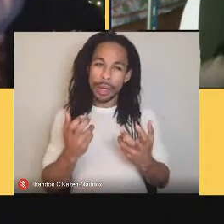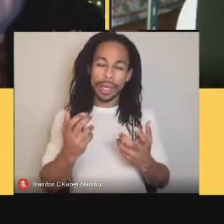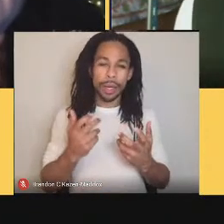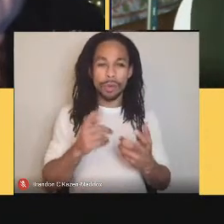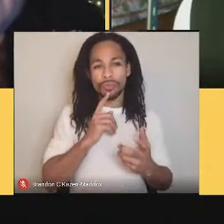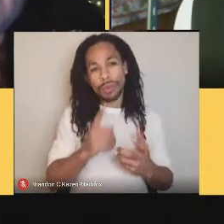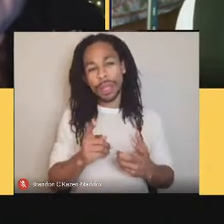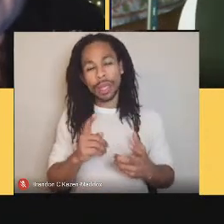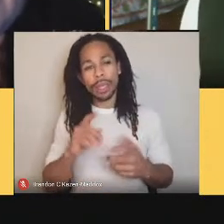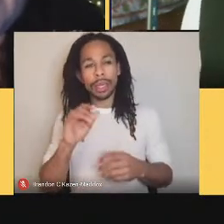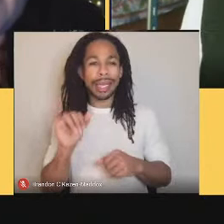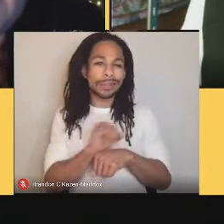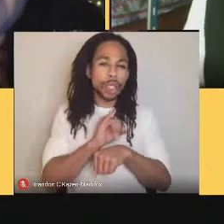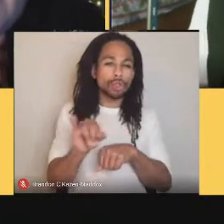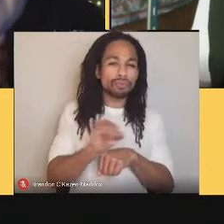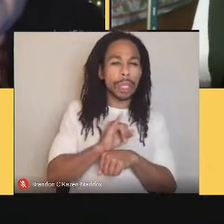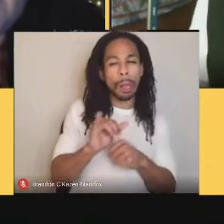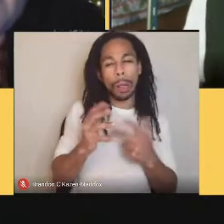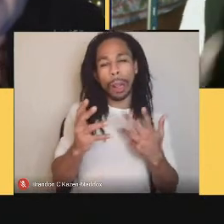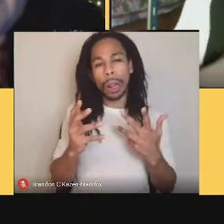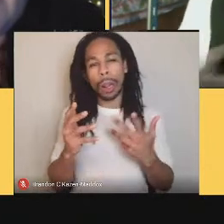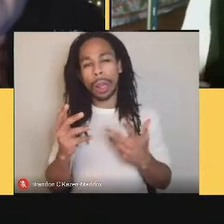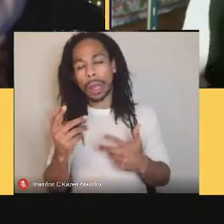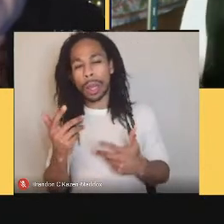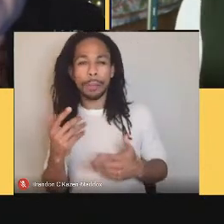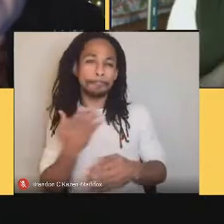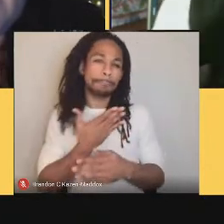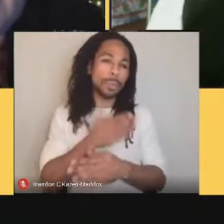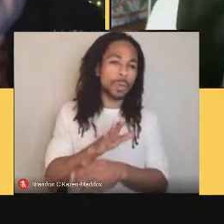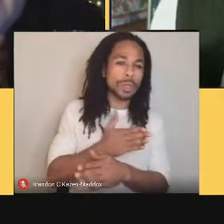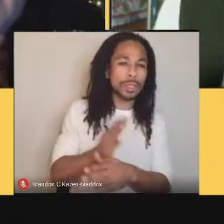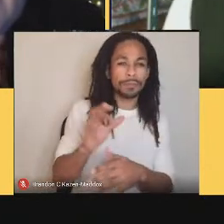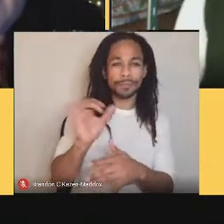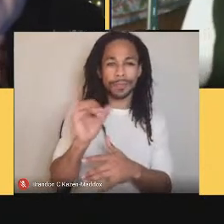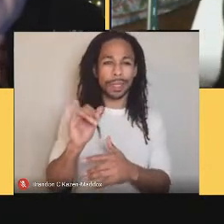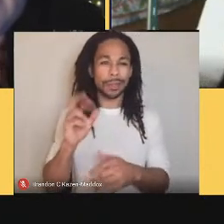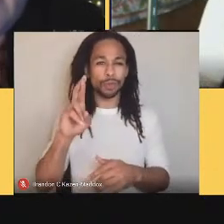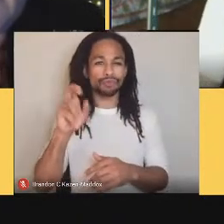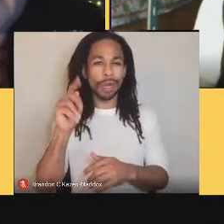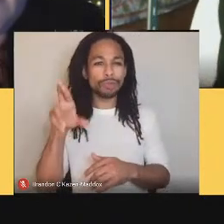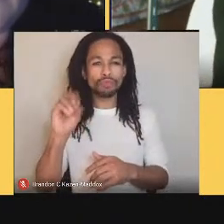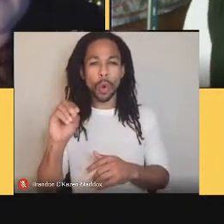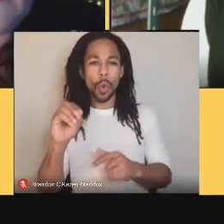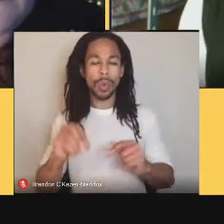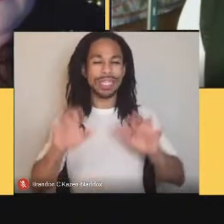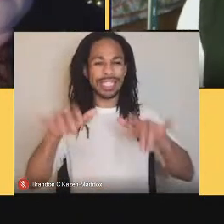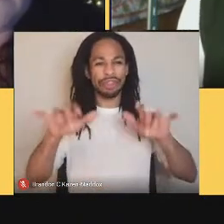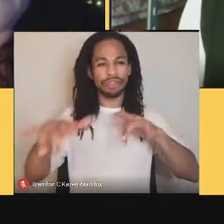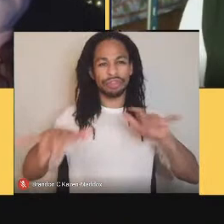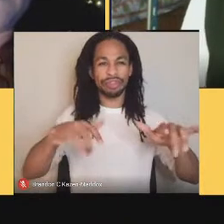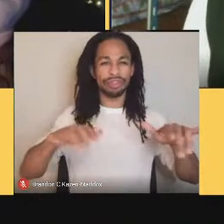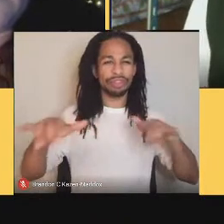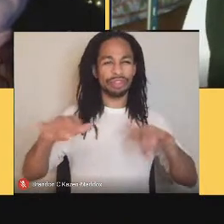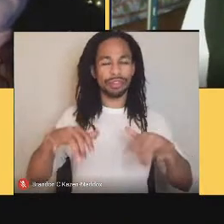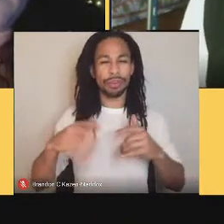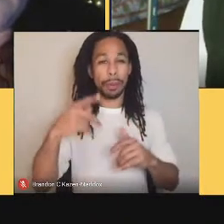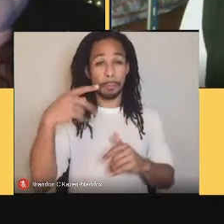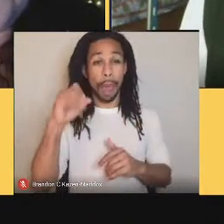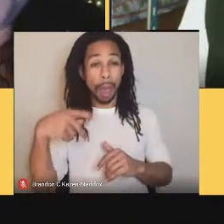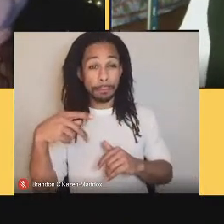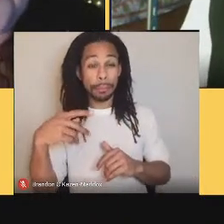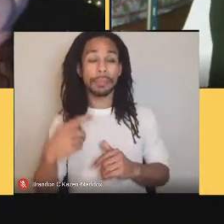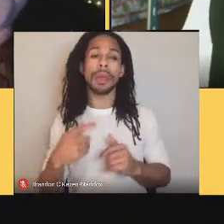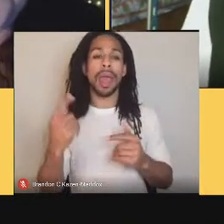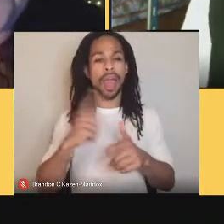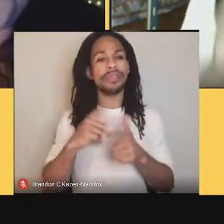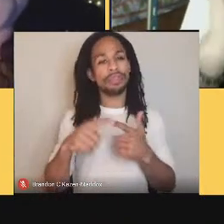industrial music with a little bit of kind of like retro synth pop that kind of comes in. And then we hear that Tears for Fears things kind of come in that